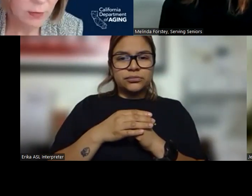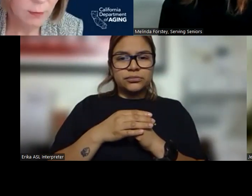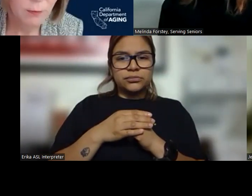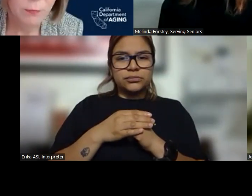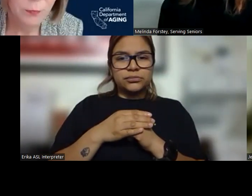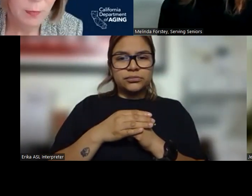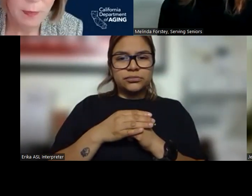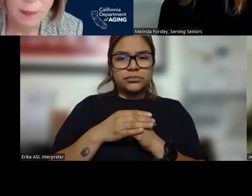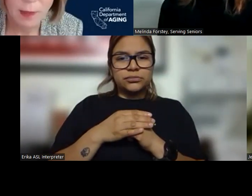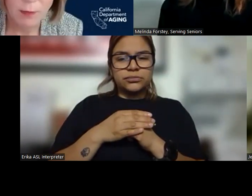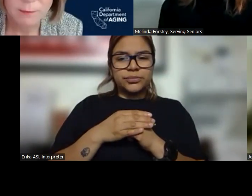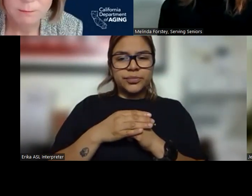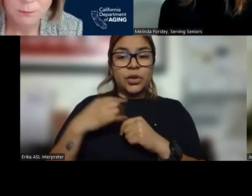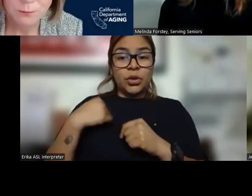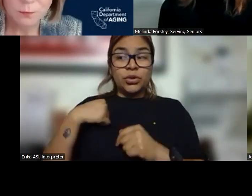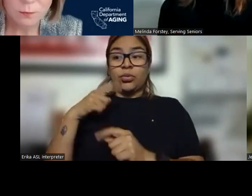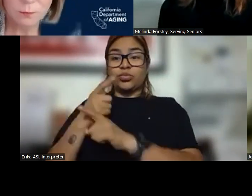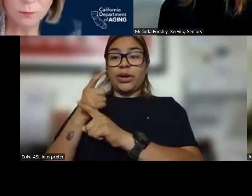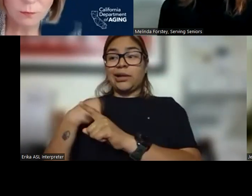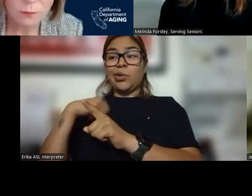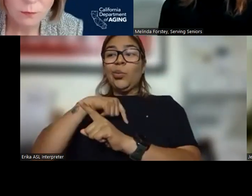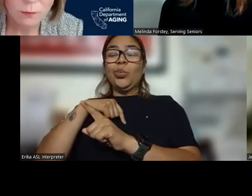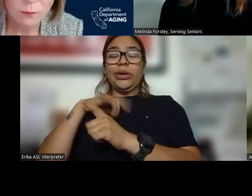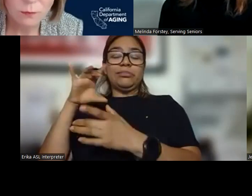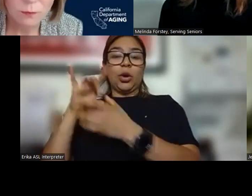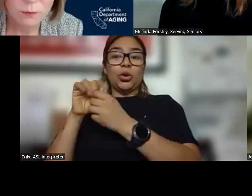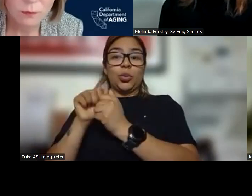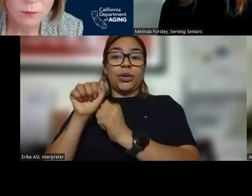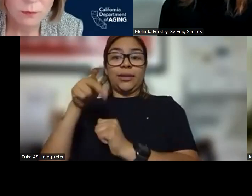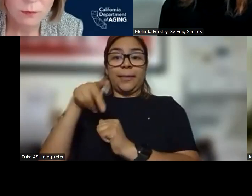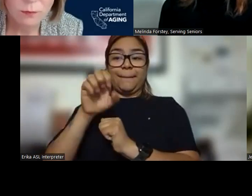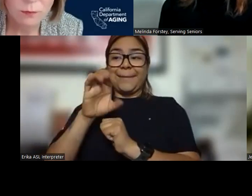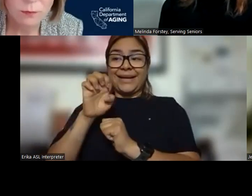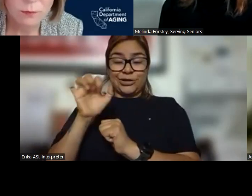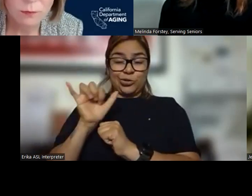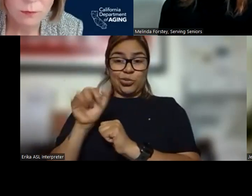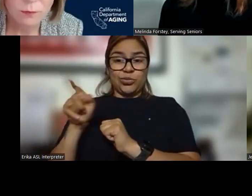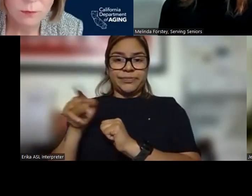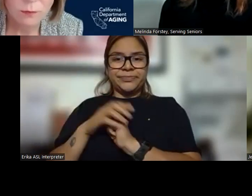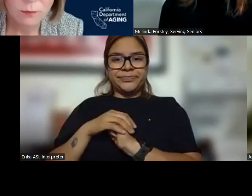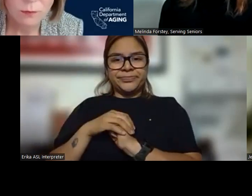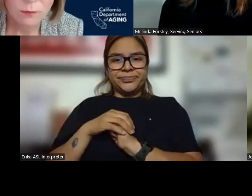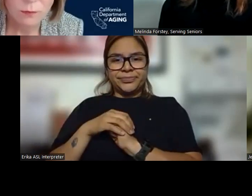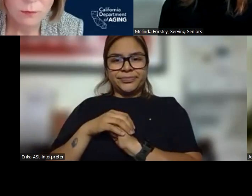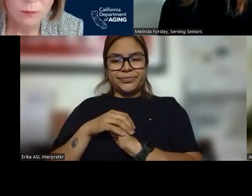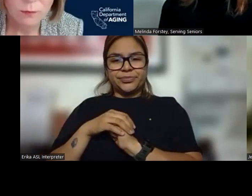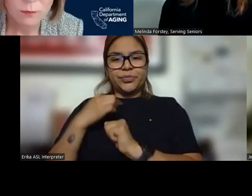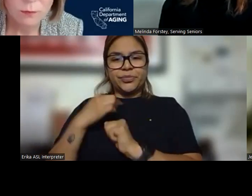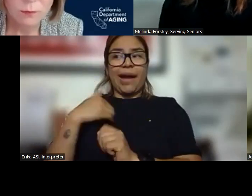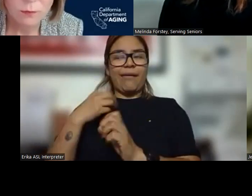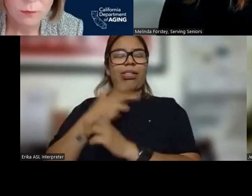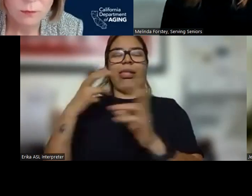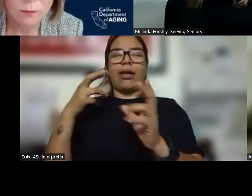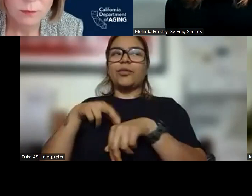Yeah, we partner with the PACE programs around our community. We actually get a lot of referrals from them, and